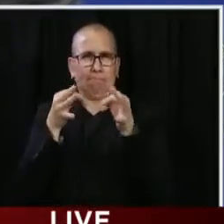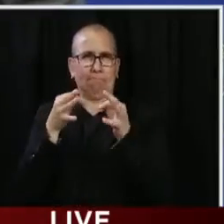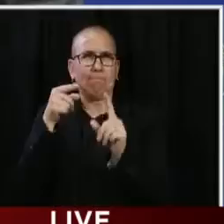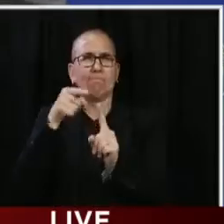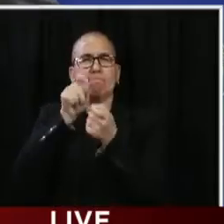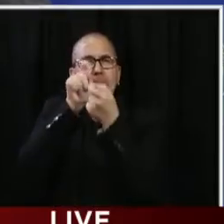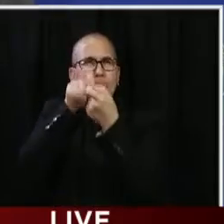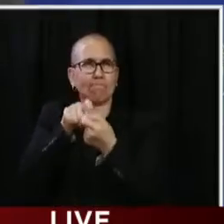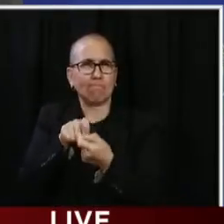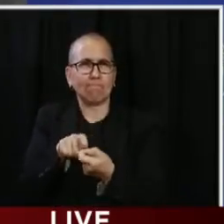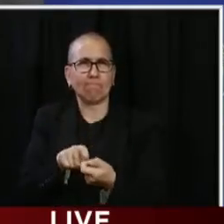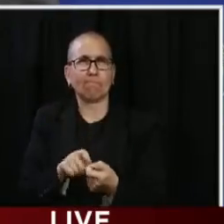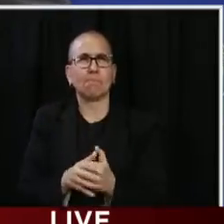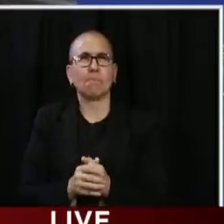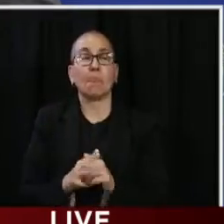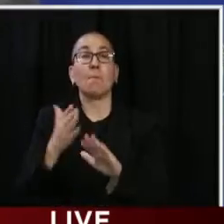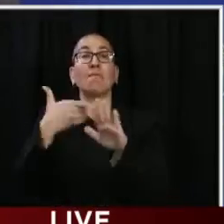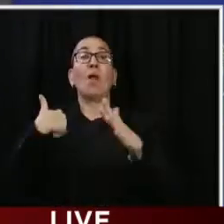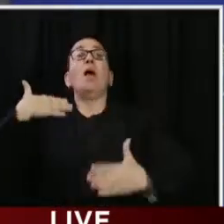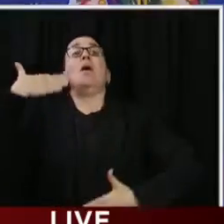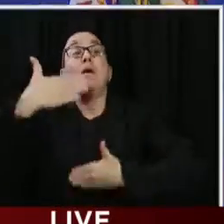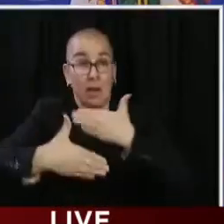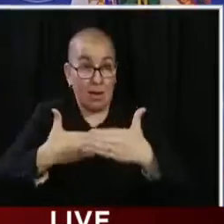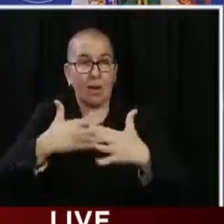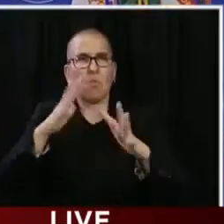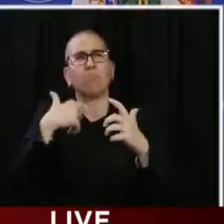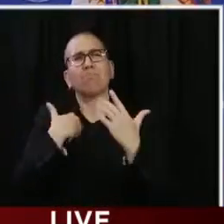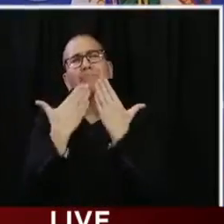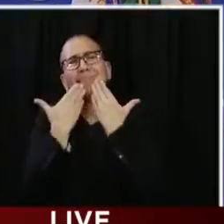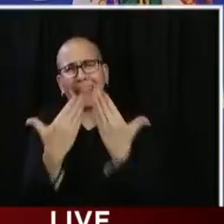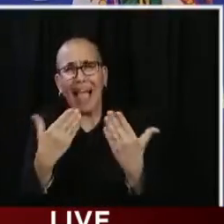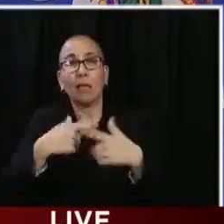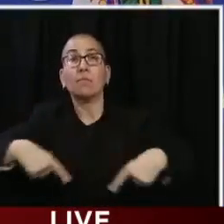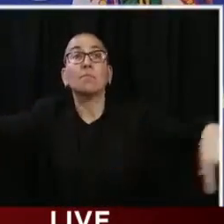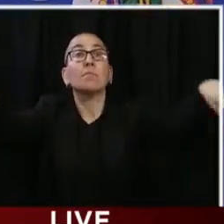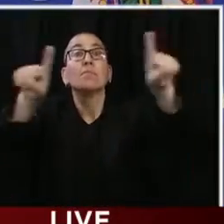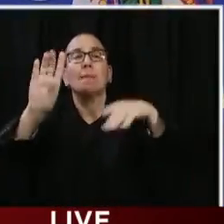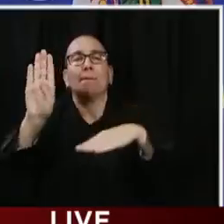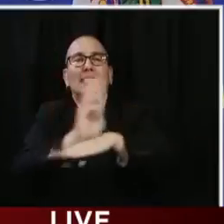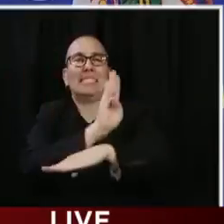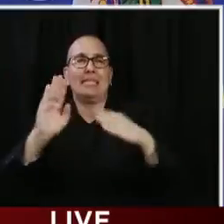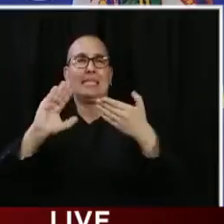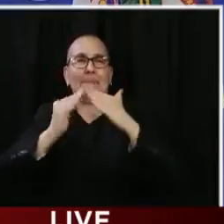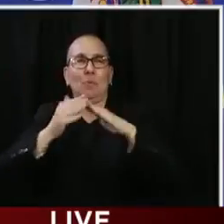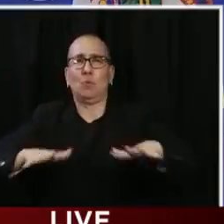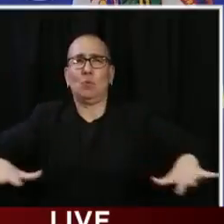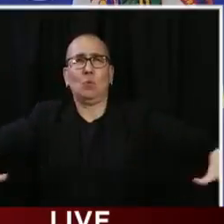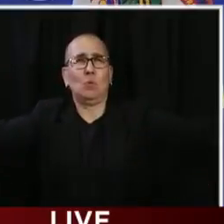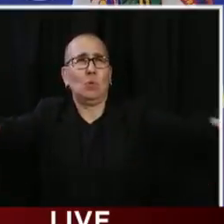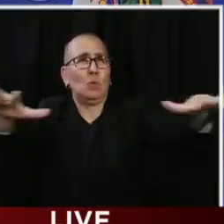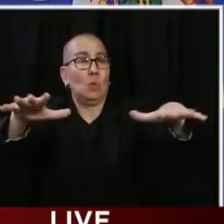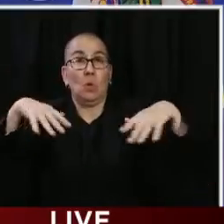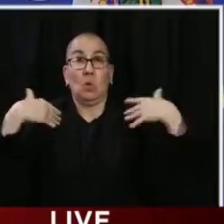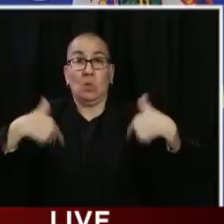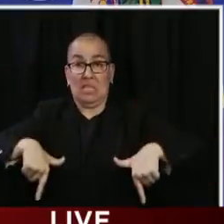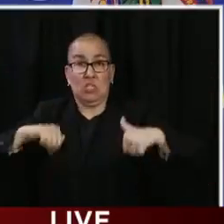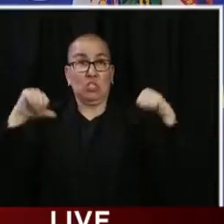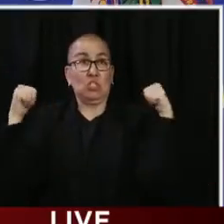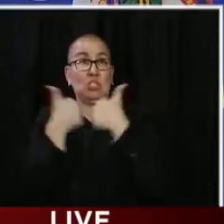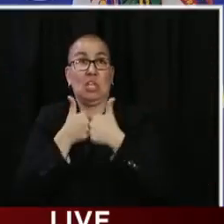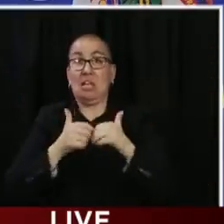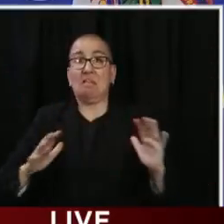the governor's sentiments and thanking our business community. This has been an unprecedented challenge for Minnesota businesses across our state, and we are very